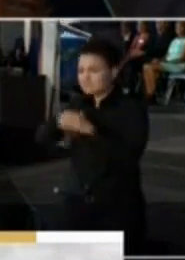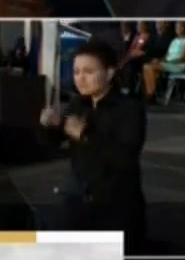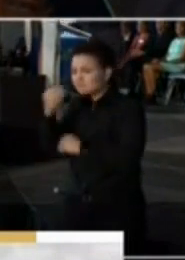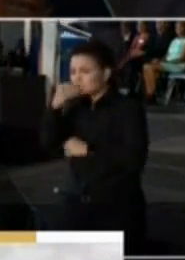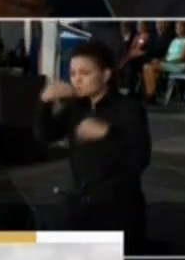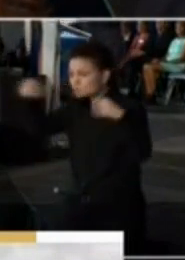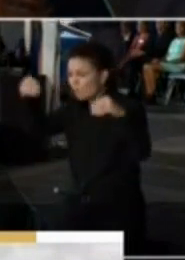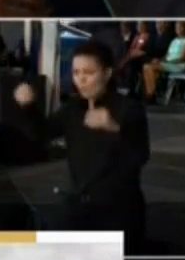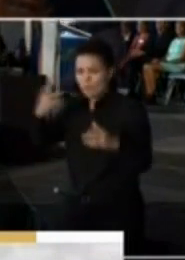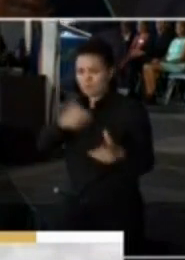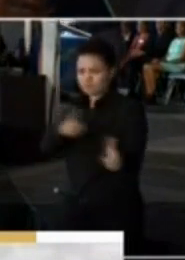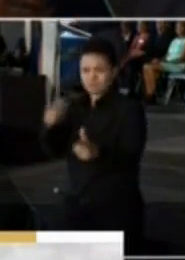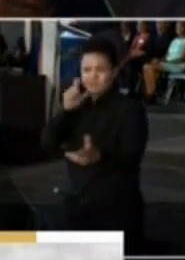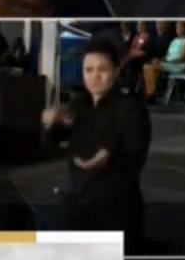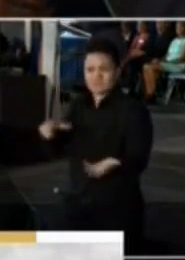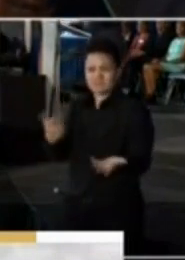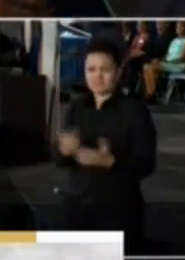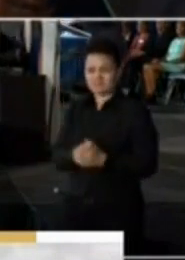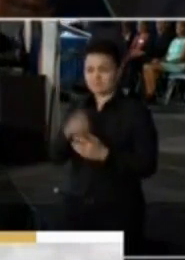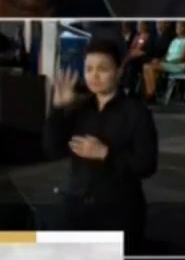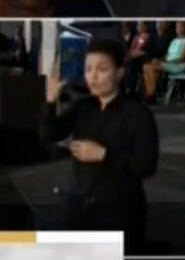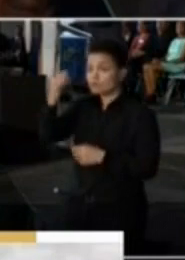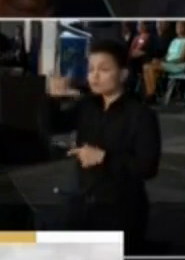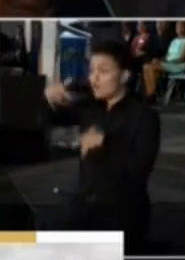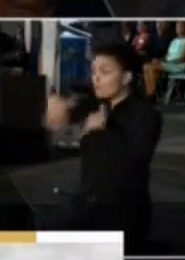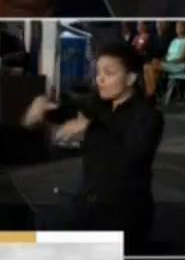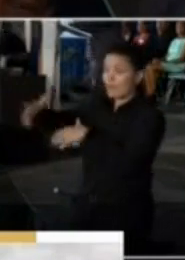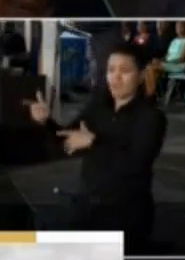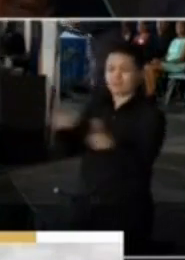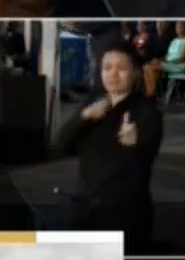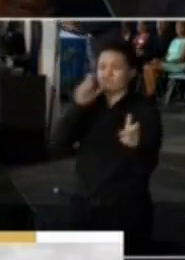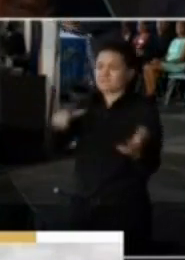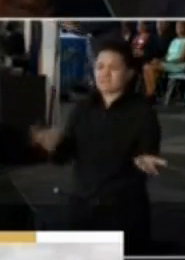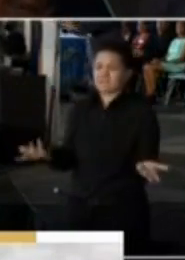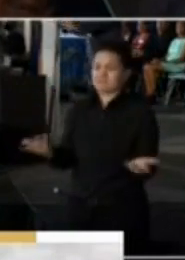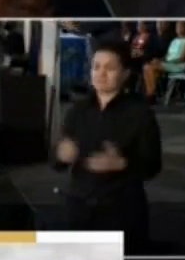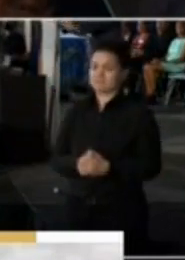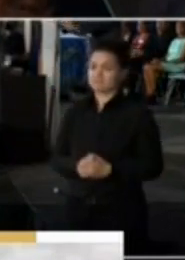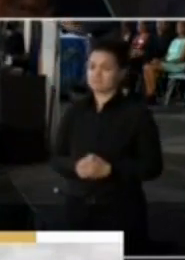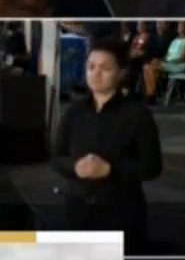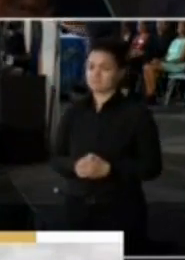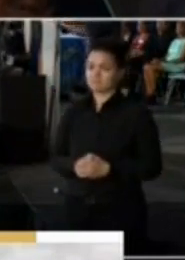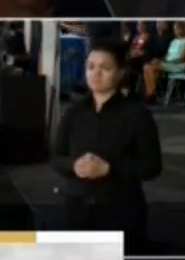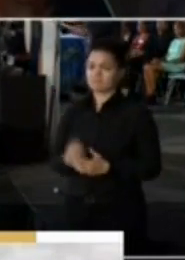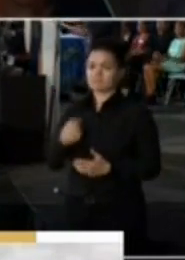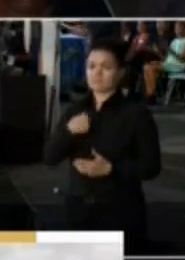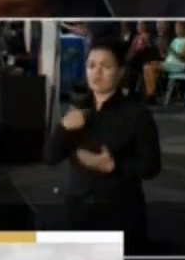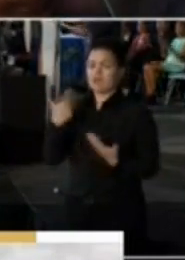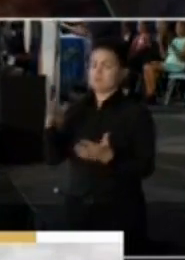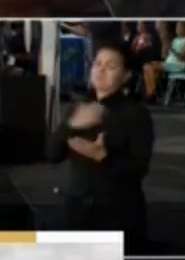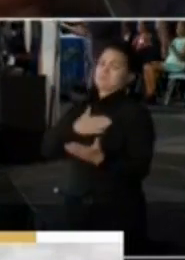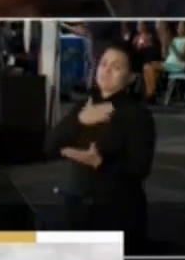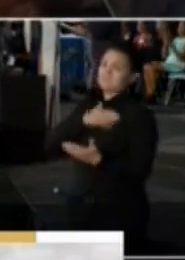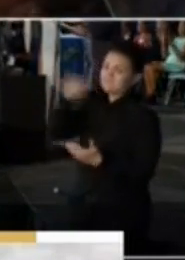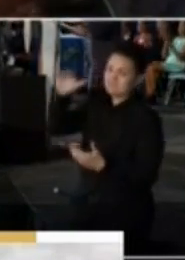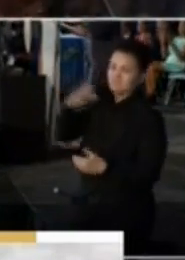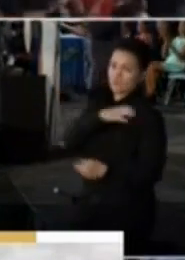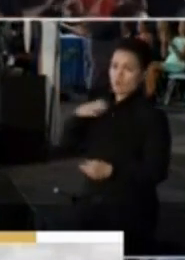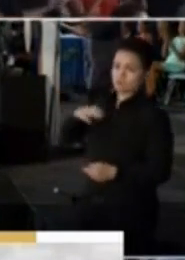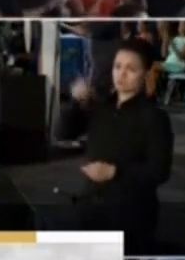4th of July parade. I urge Congress to reinstate the assault weapons ban post-date.